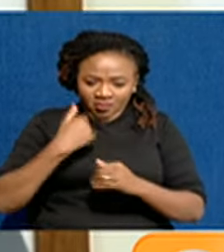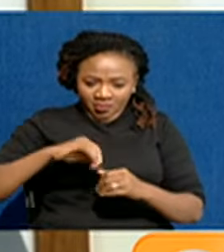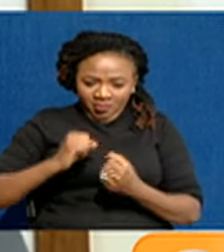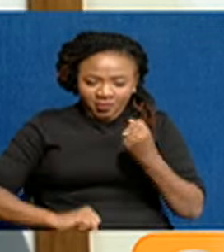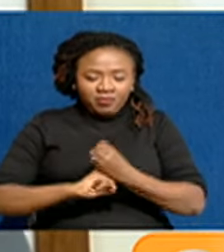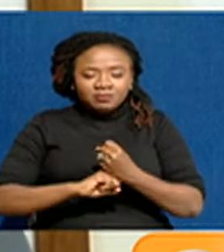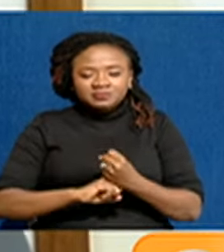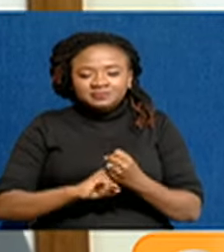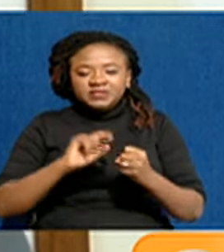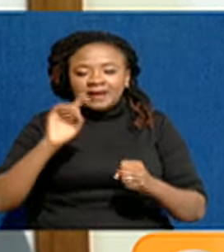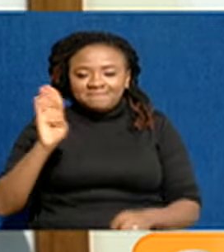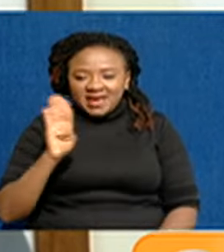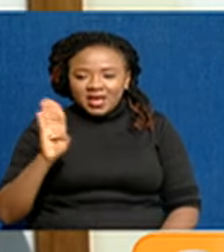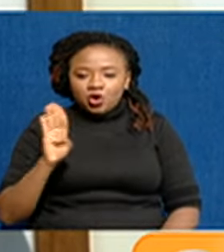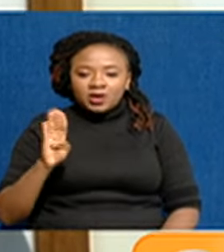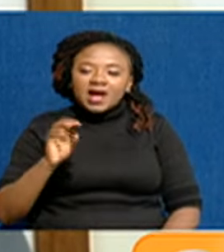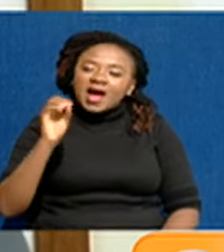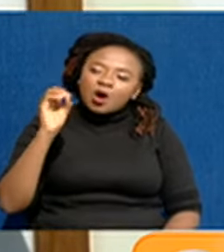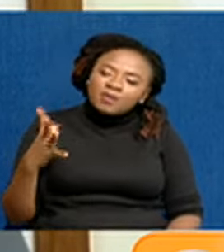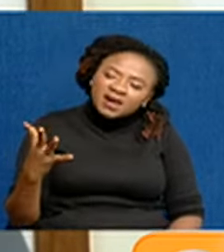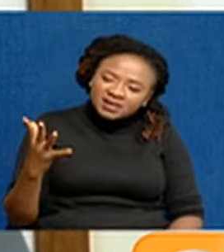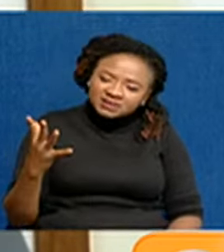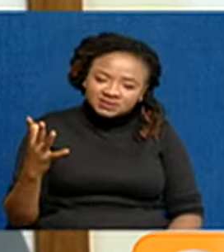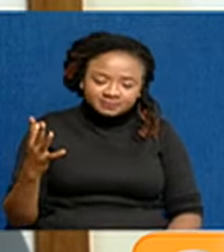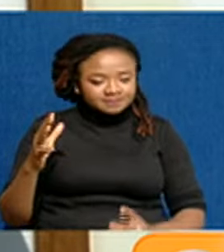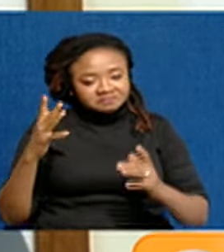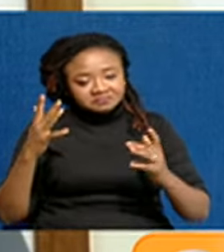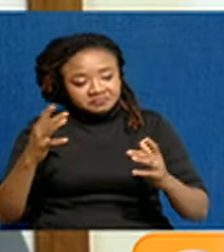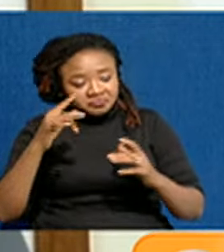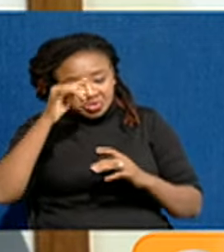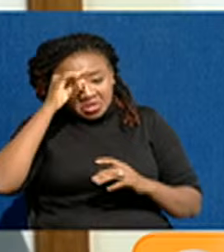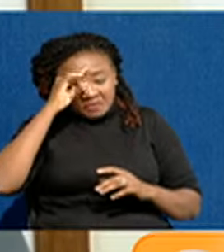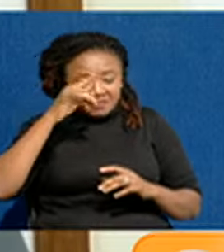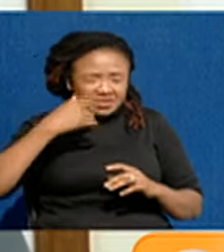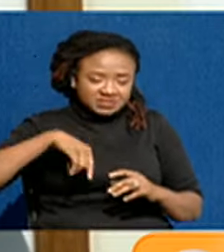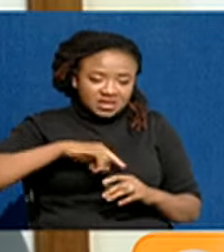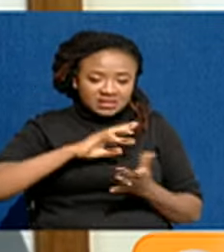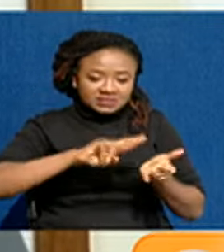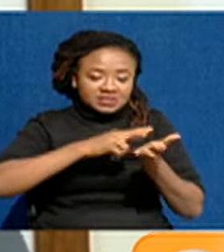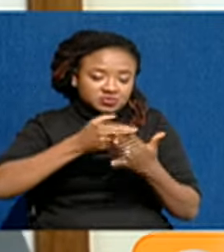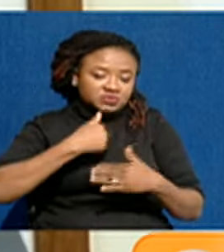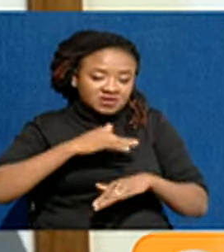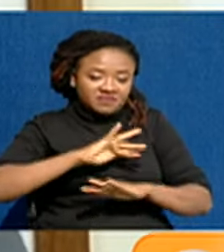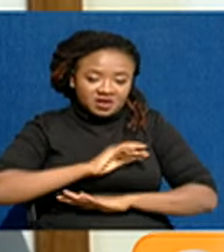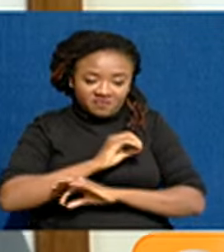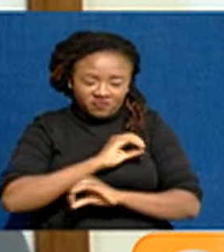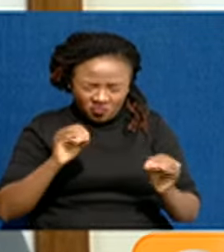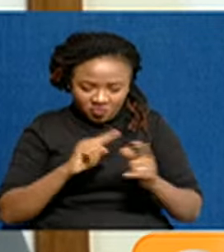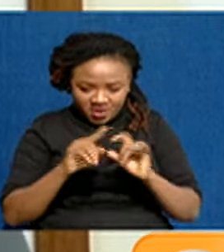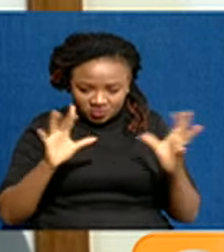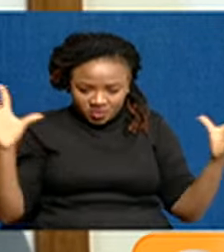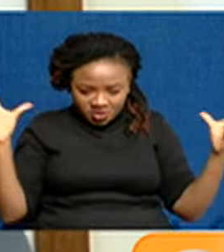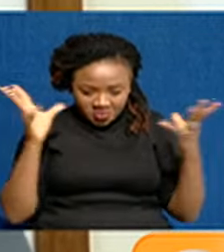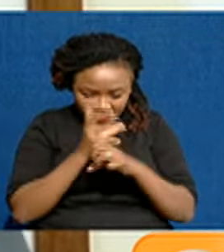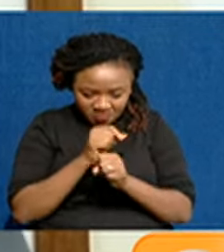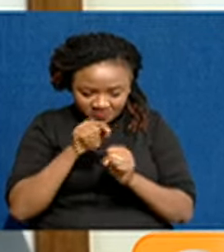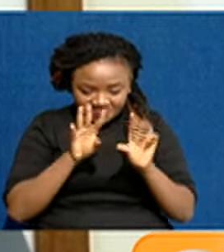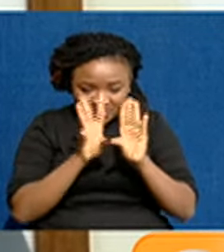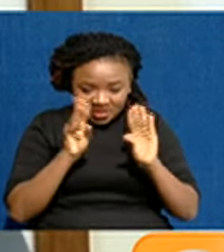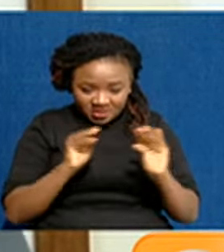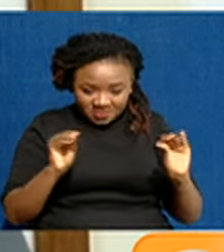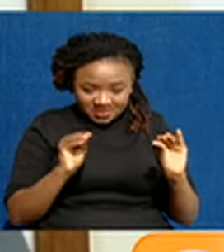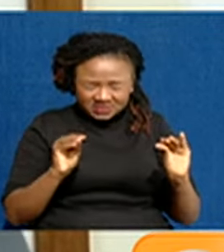How much? Now, the government, because of a limited resource envelope, has rationalized that budget. And it is estimated,